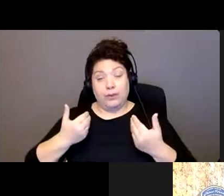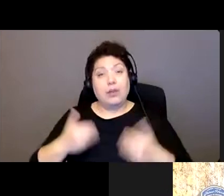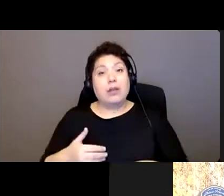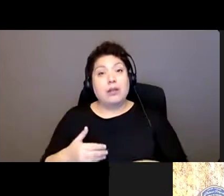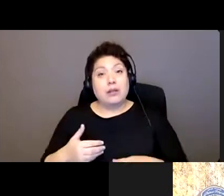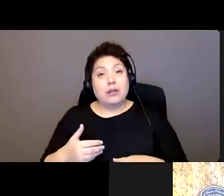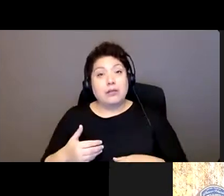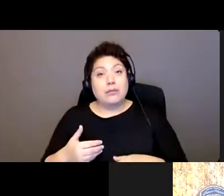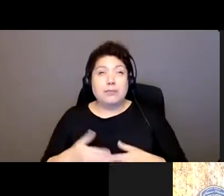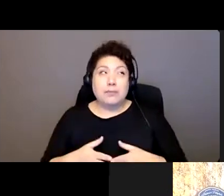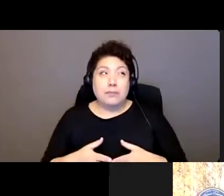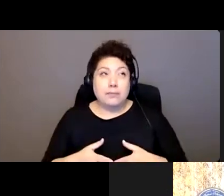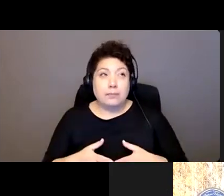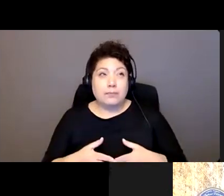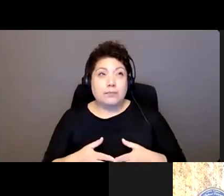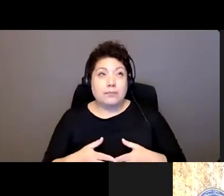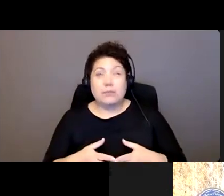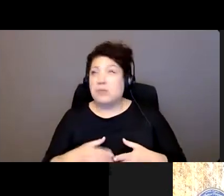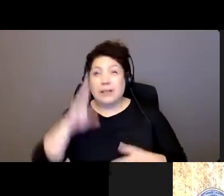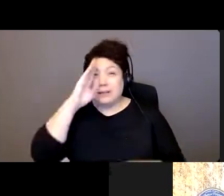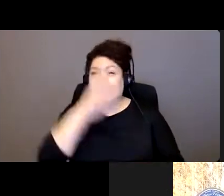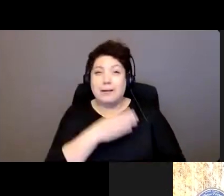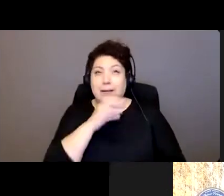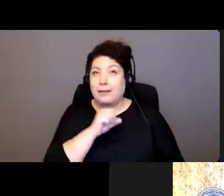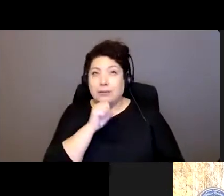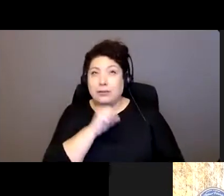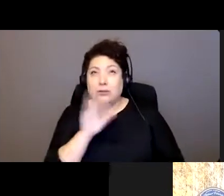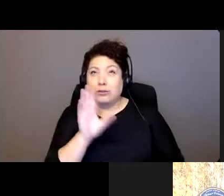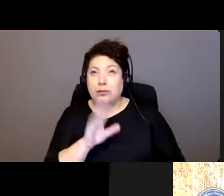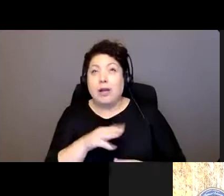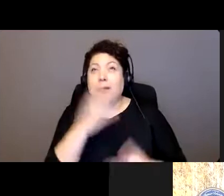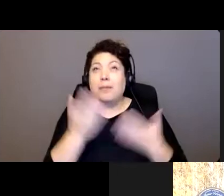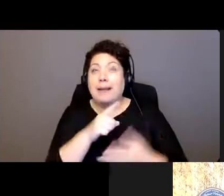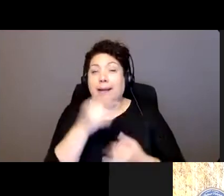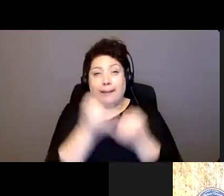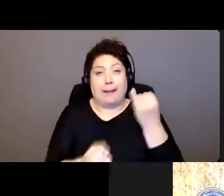well, maybe not even my son's age, my youngest daughter's age, maybe,